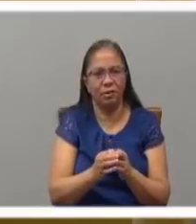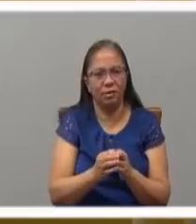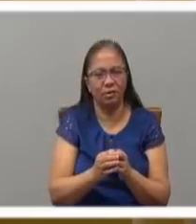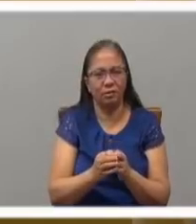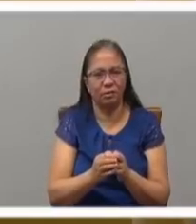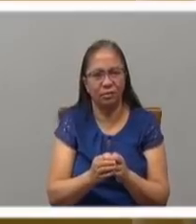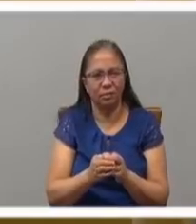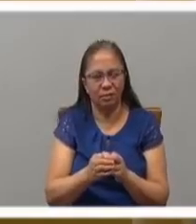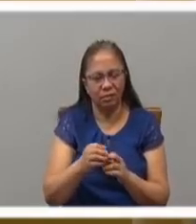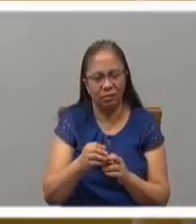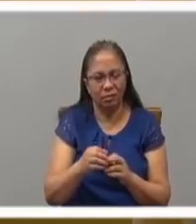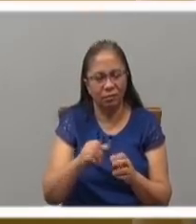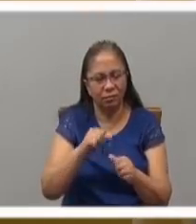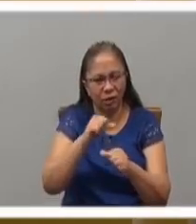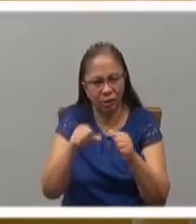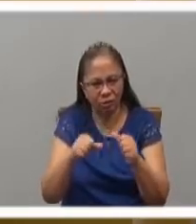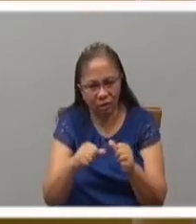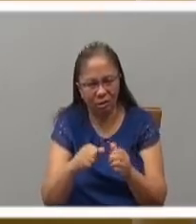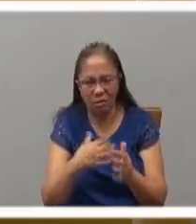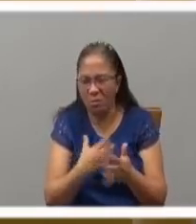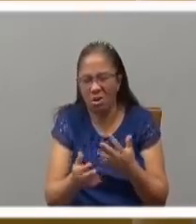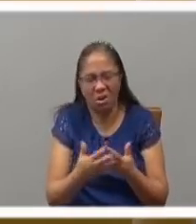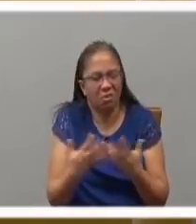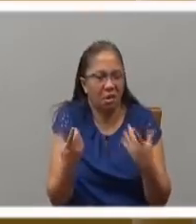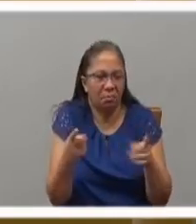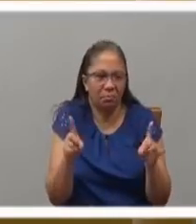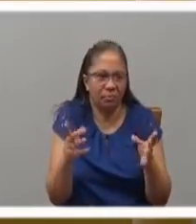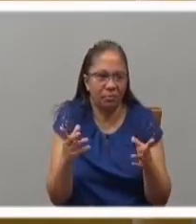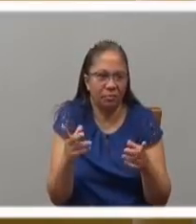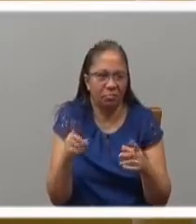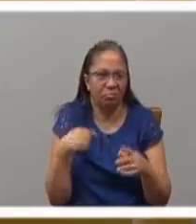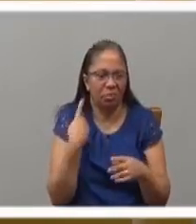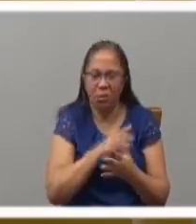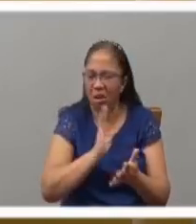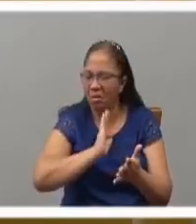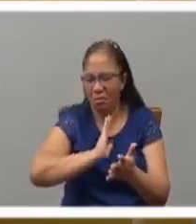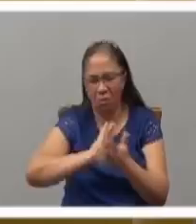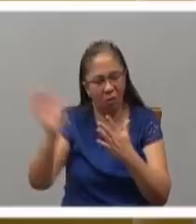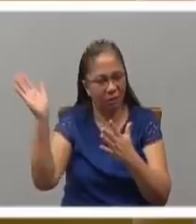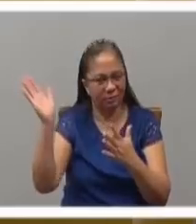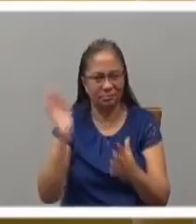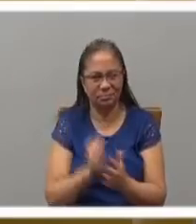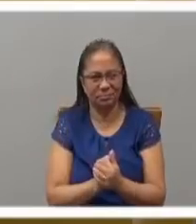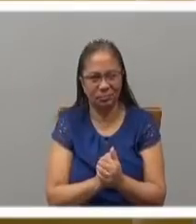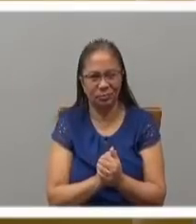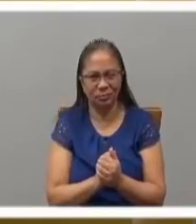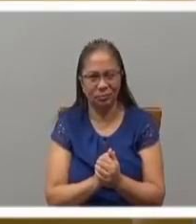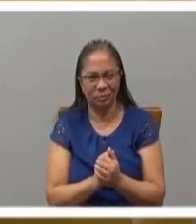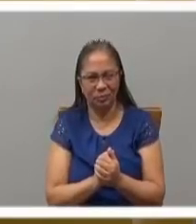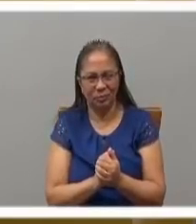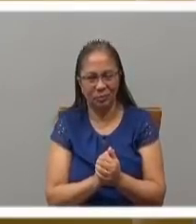person. Come what may, we jump from pillar to post.